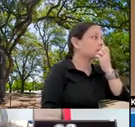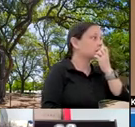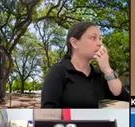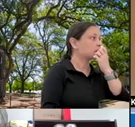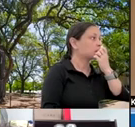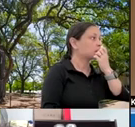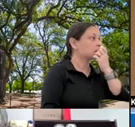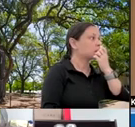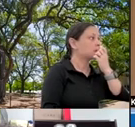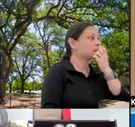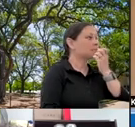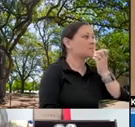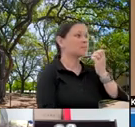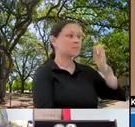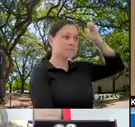how to do that,